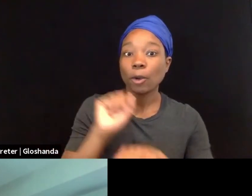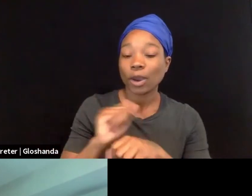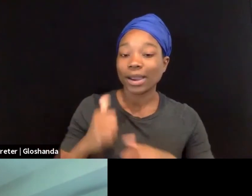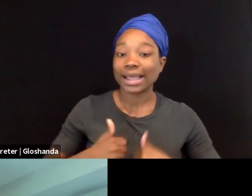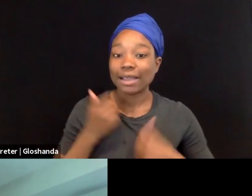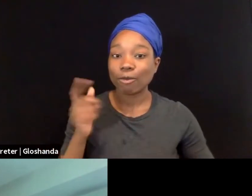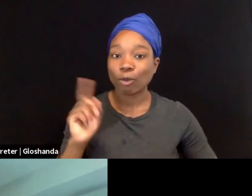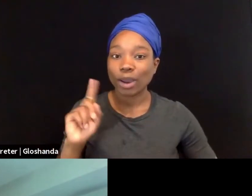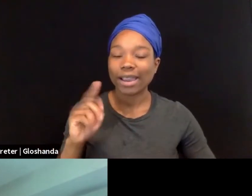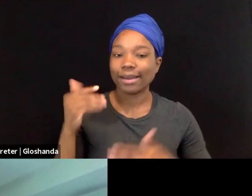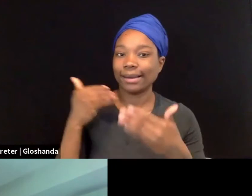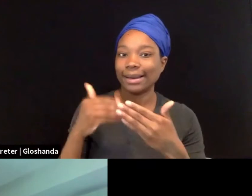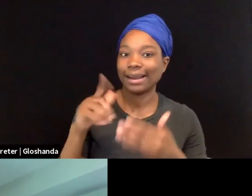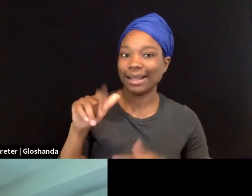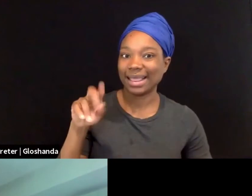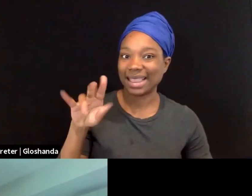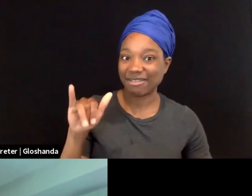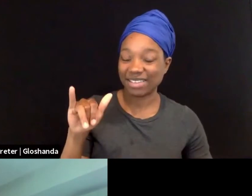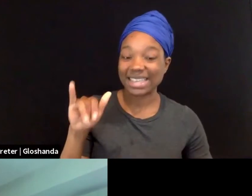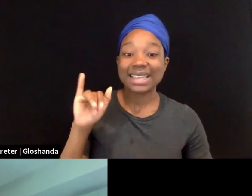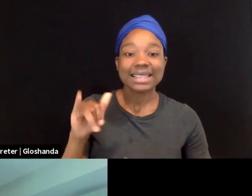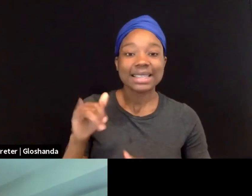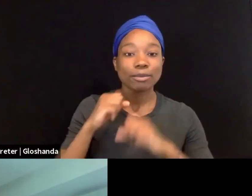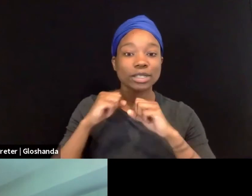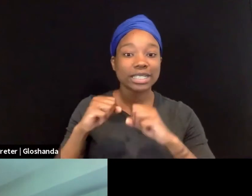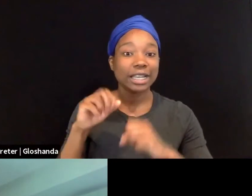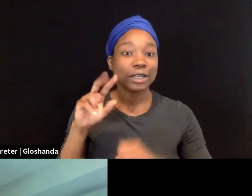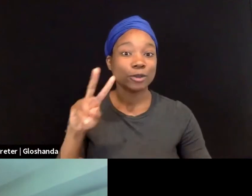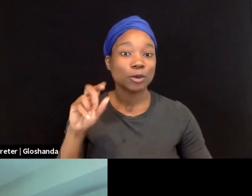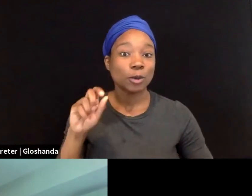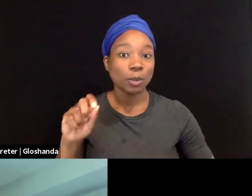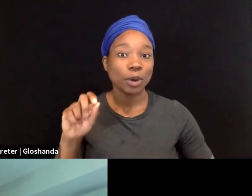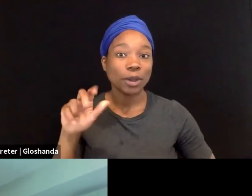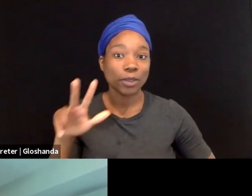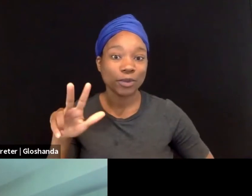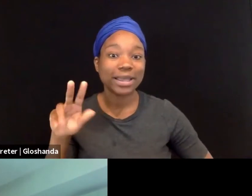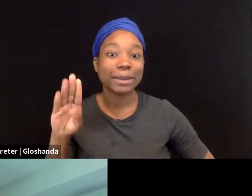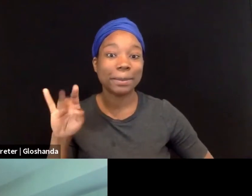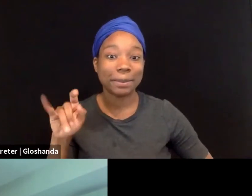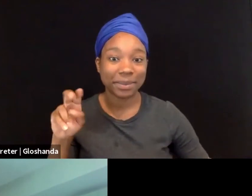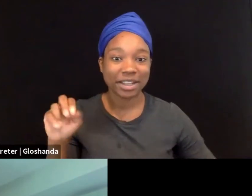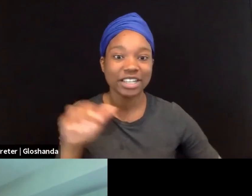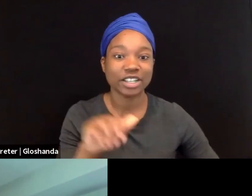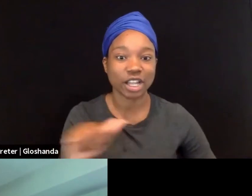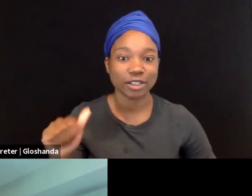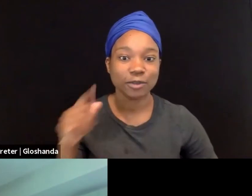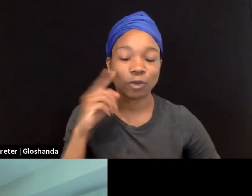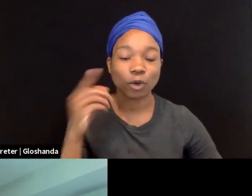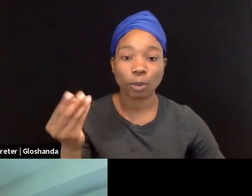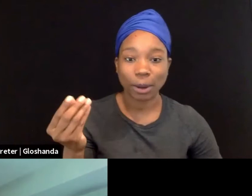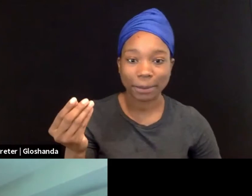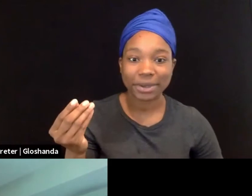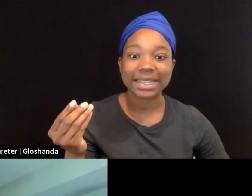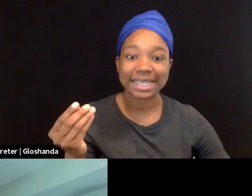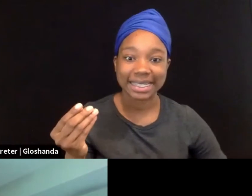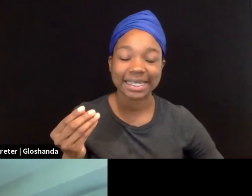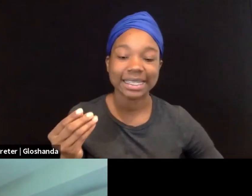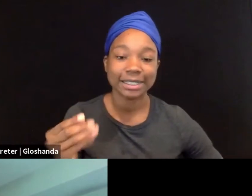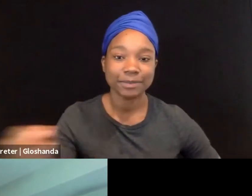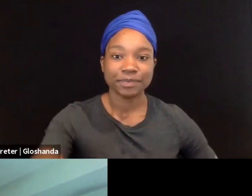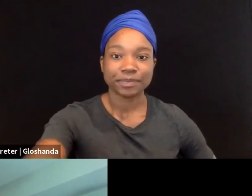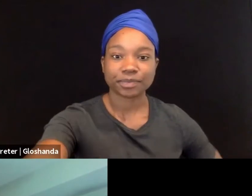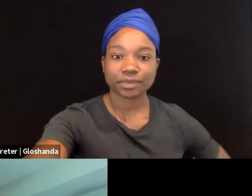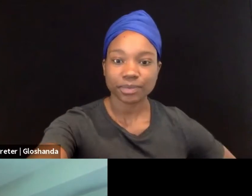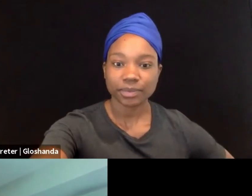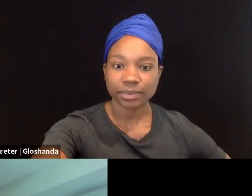protect 2.3 trillion in property. They protect almost 5,000 schools. And many people in communities don't know that